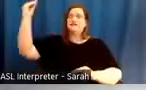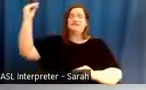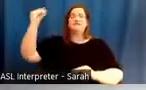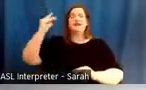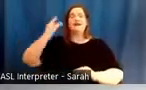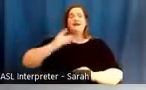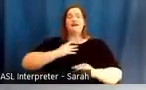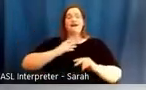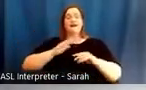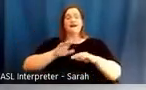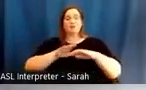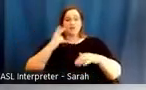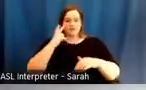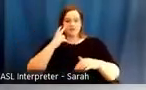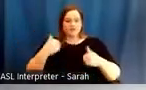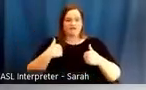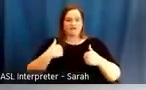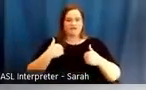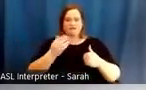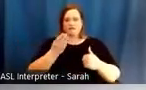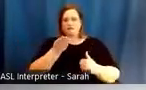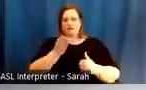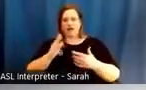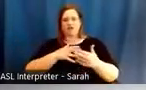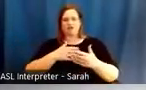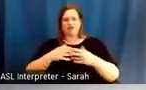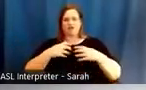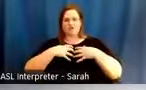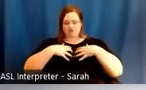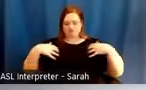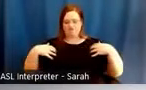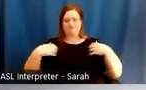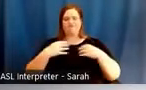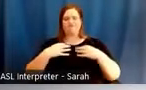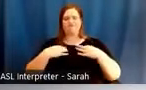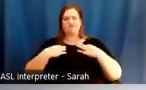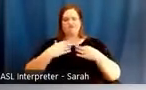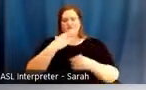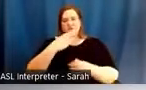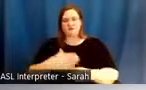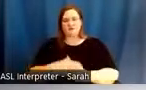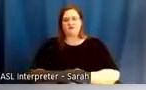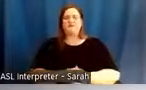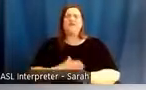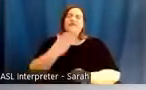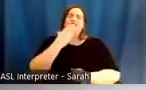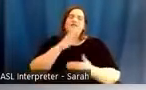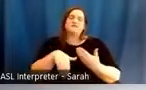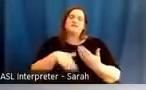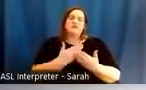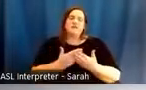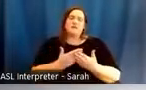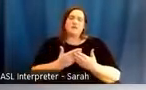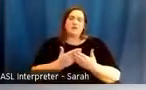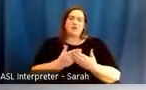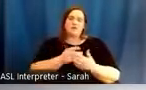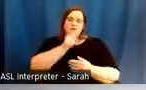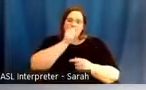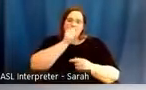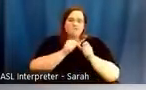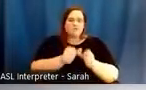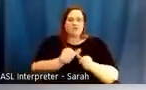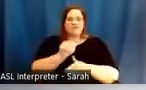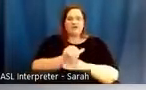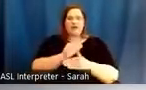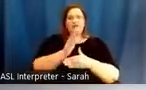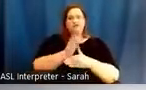know, maybe you can see I have a black and gray shirt on. Thank you. And thanks for everyone who hung in here tonight and shared